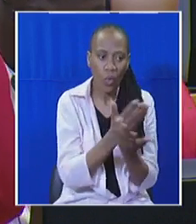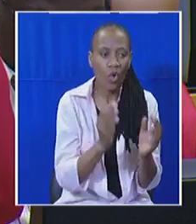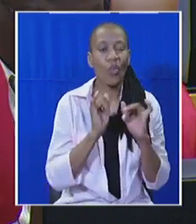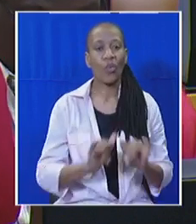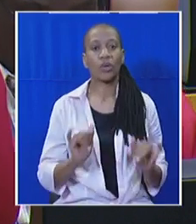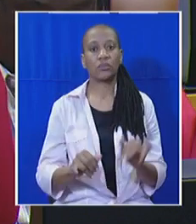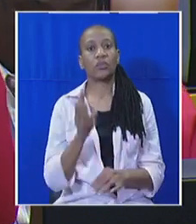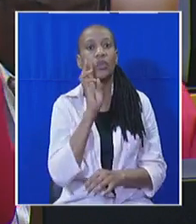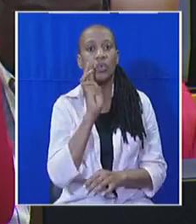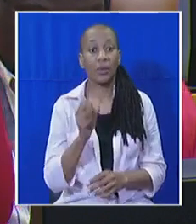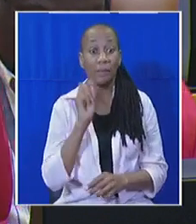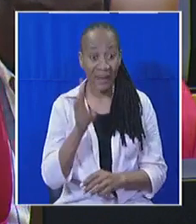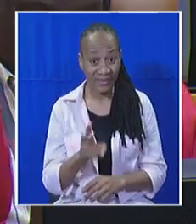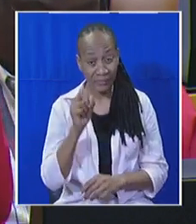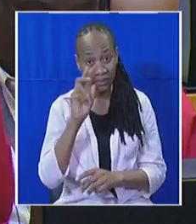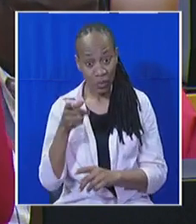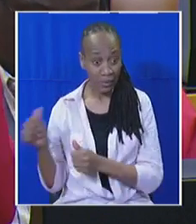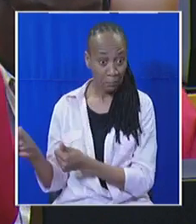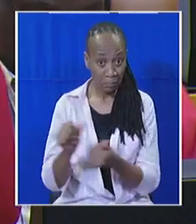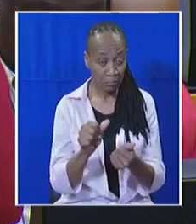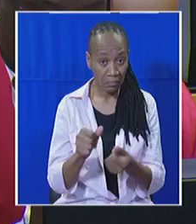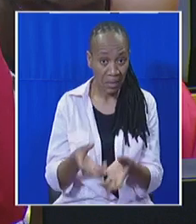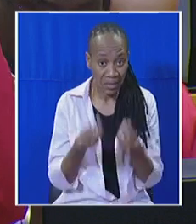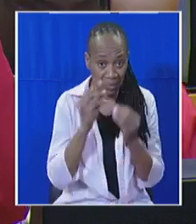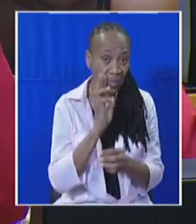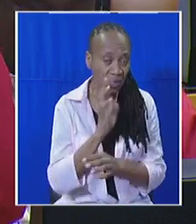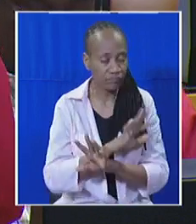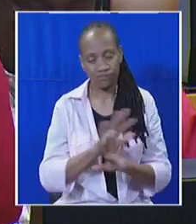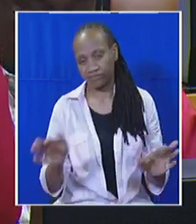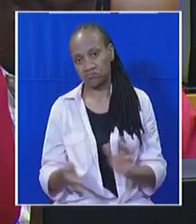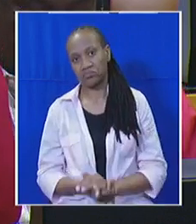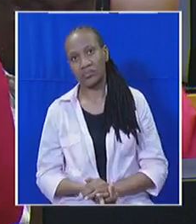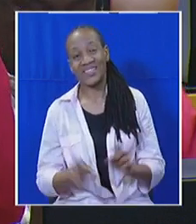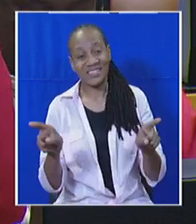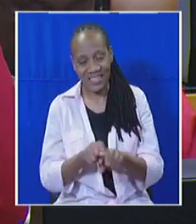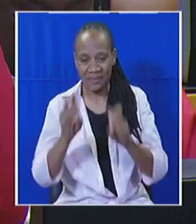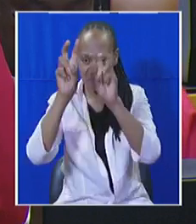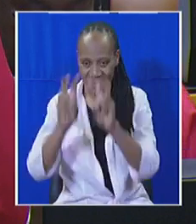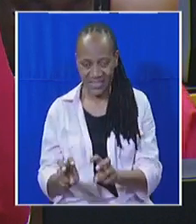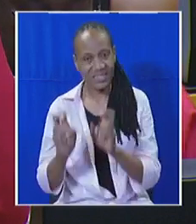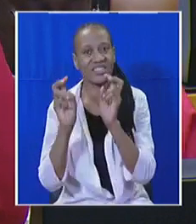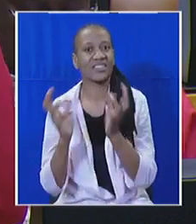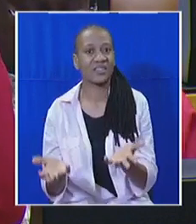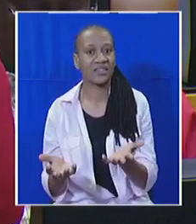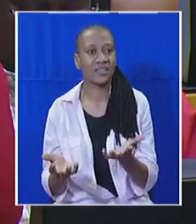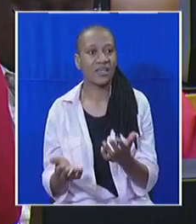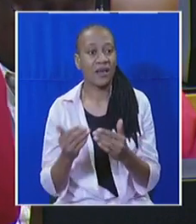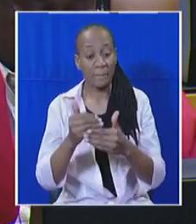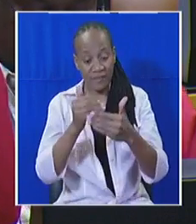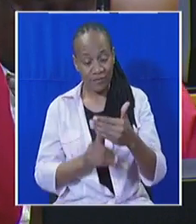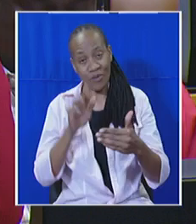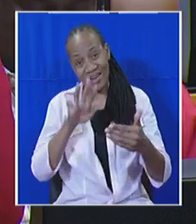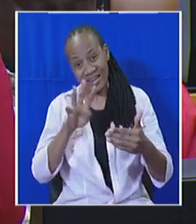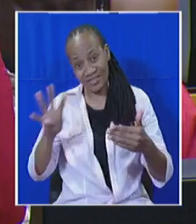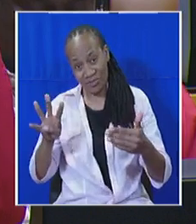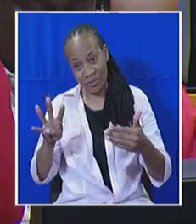will not get water under the ANC government. Just like it was the case with electricity, water infrastructure before 1994 was